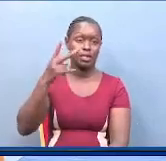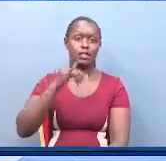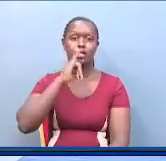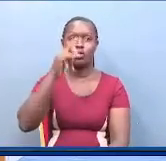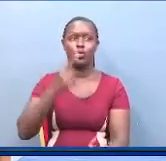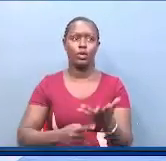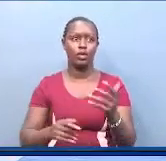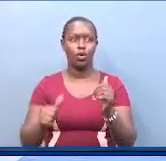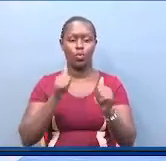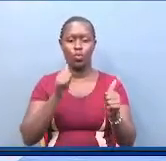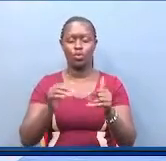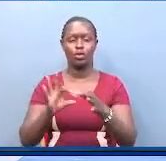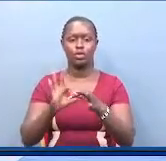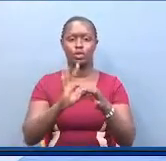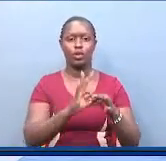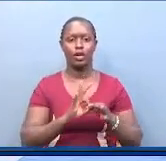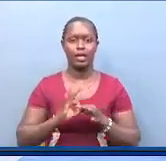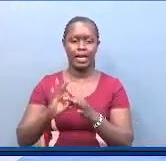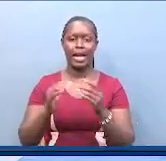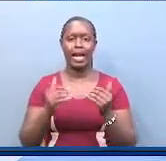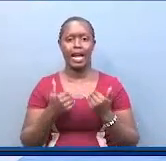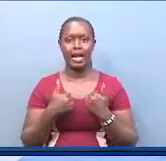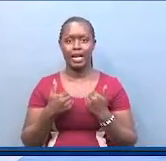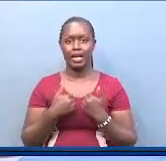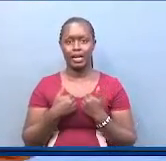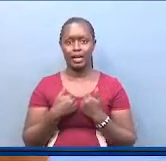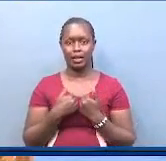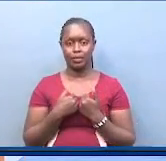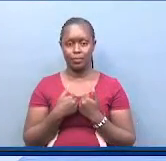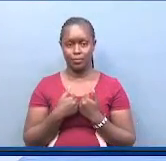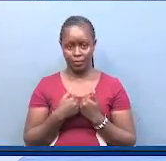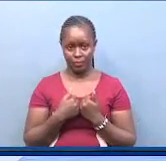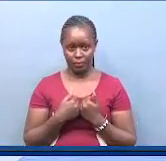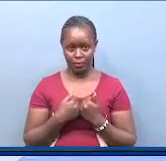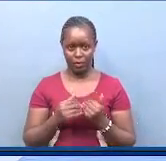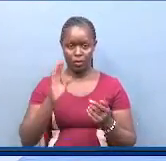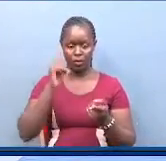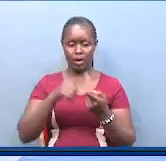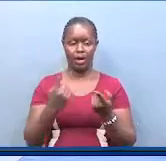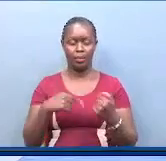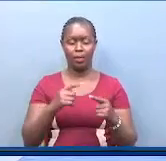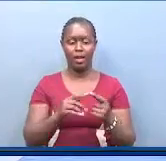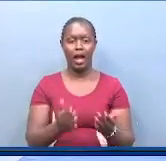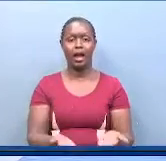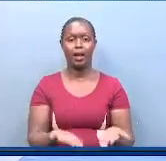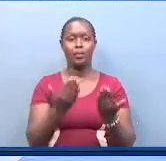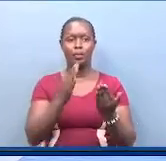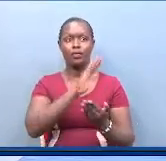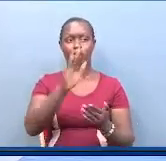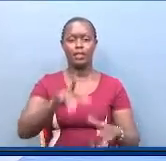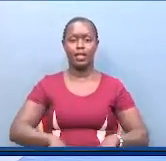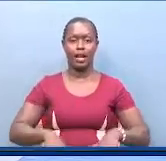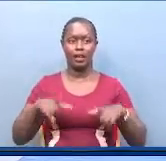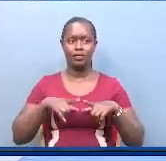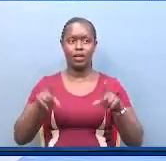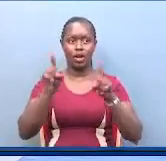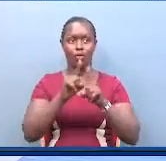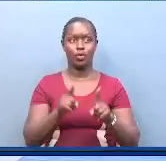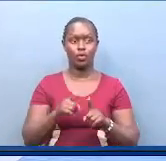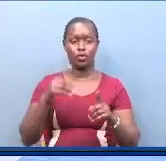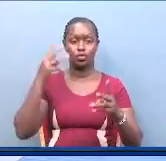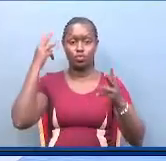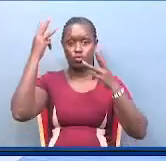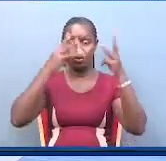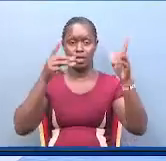is which coalition has will come and improve their lives. And I think I'm also